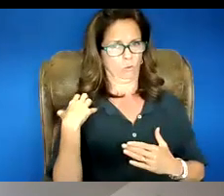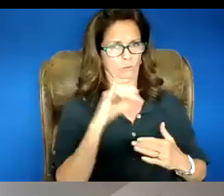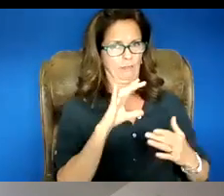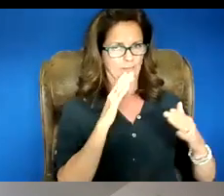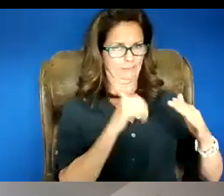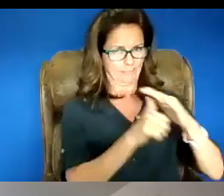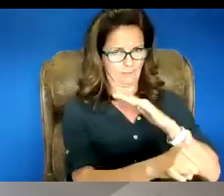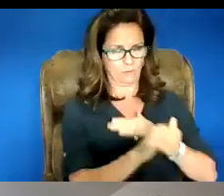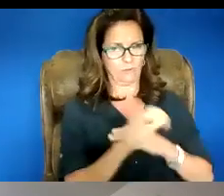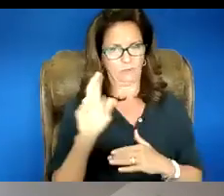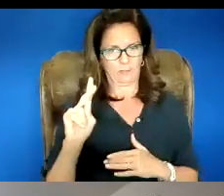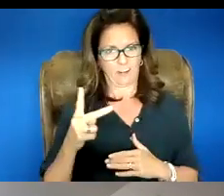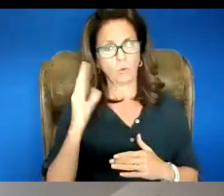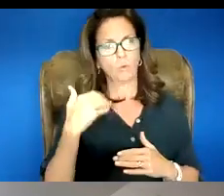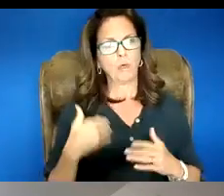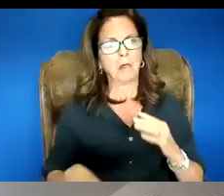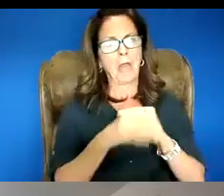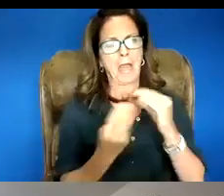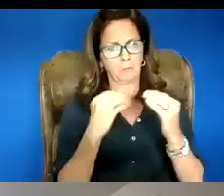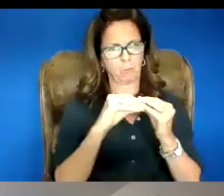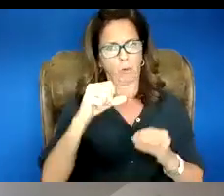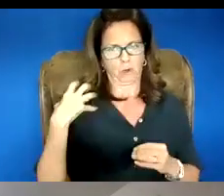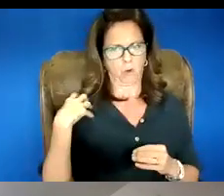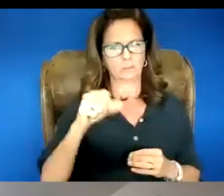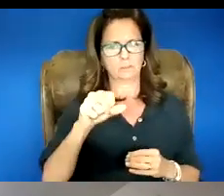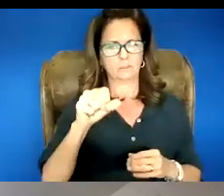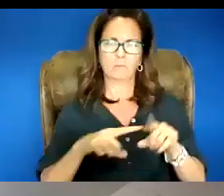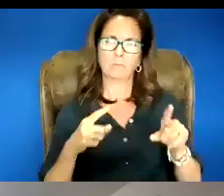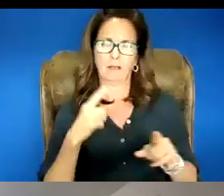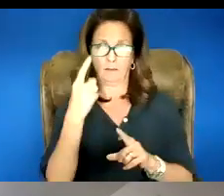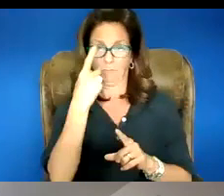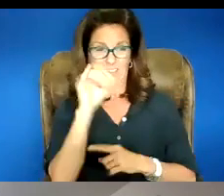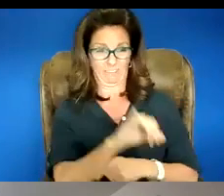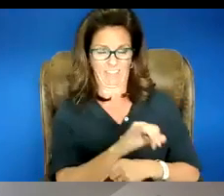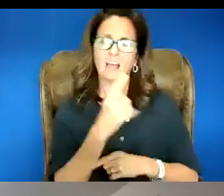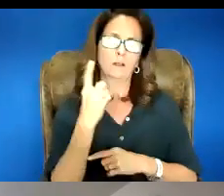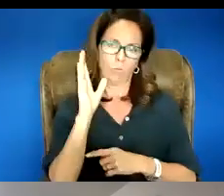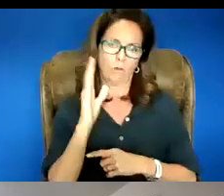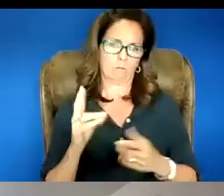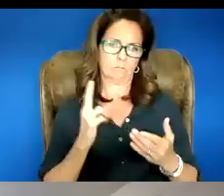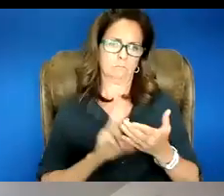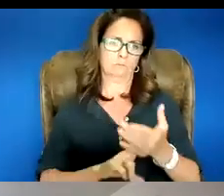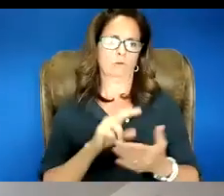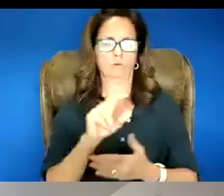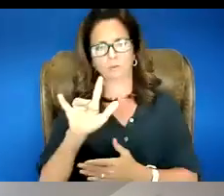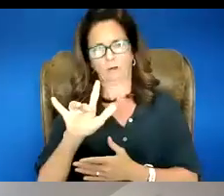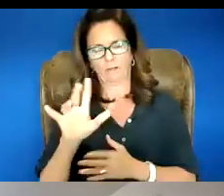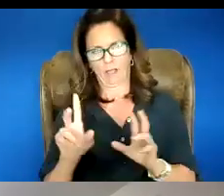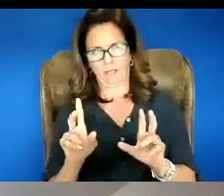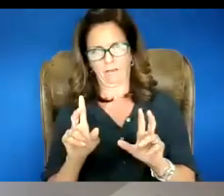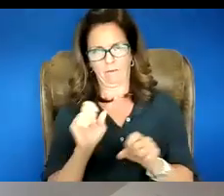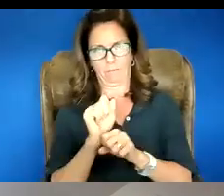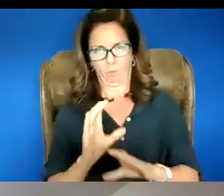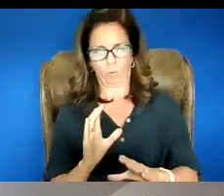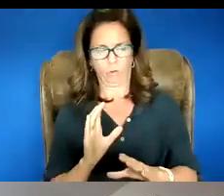We will have more. So we're only going to enroll about 25 employees who are Kaiser members, and then